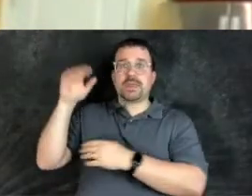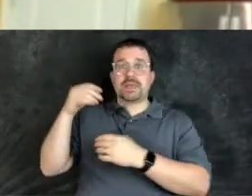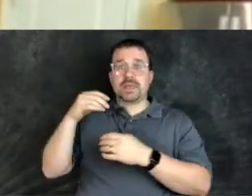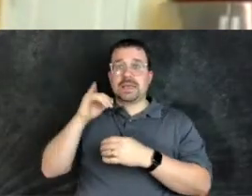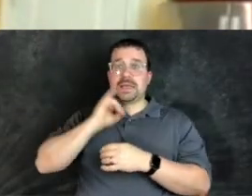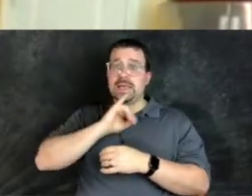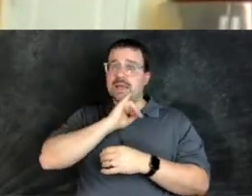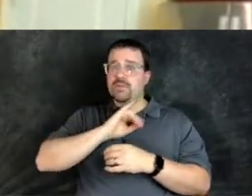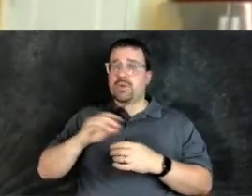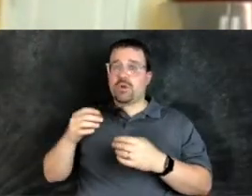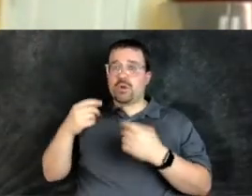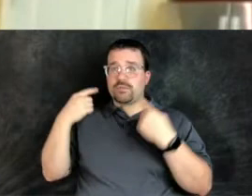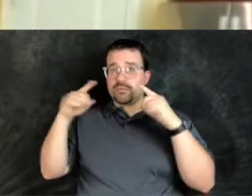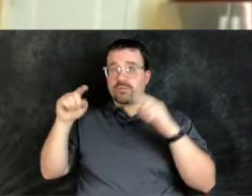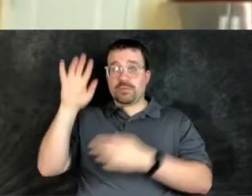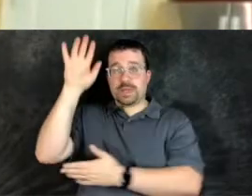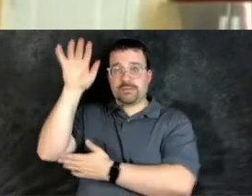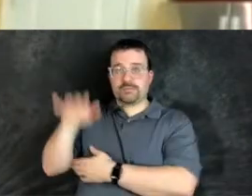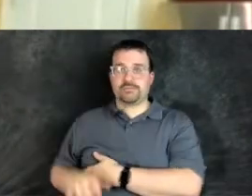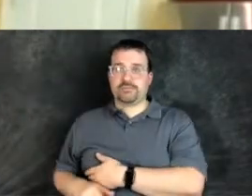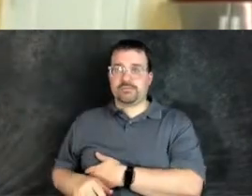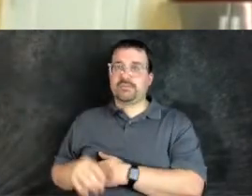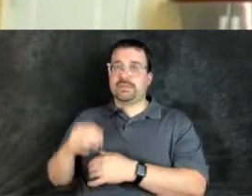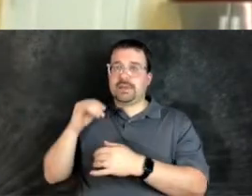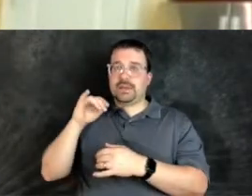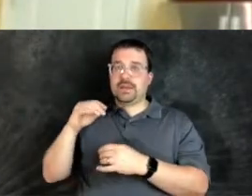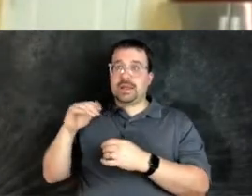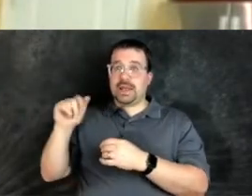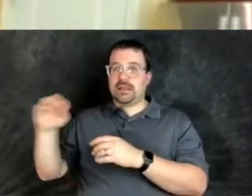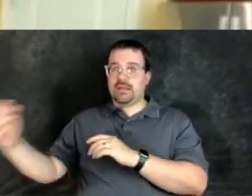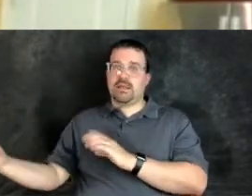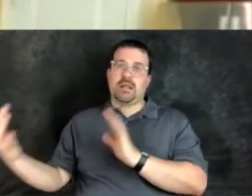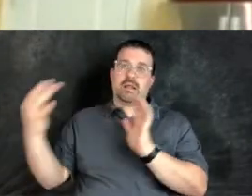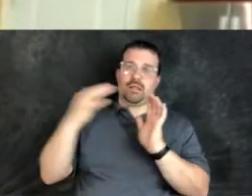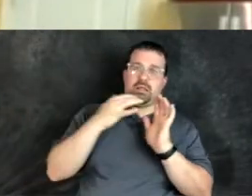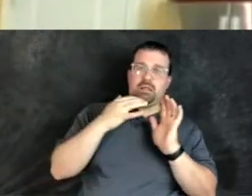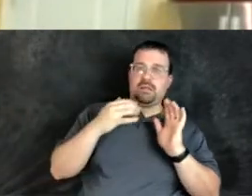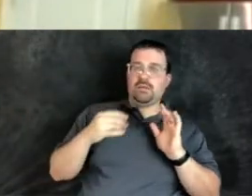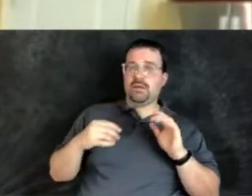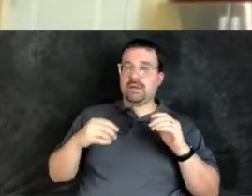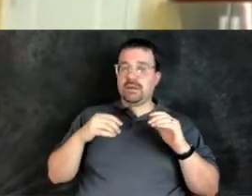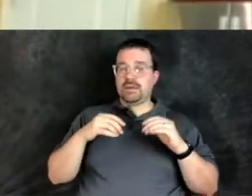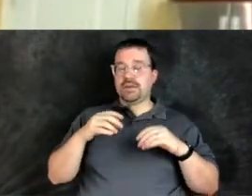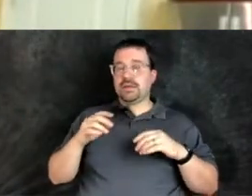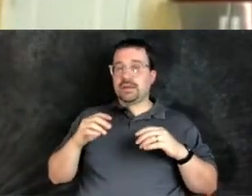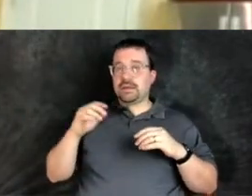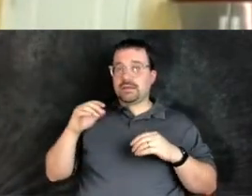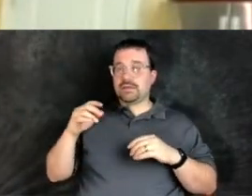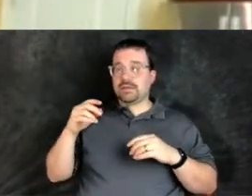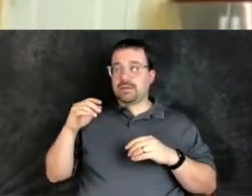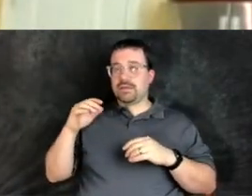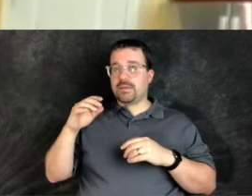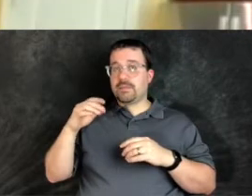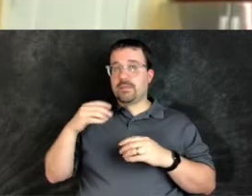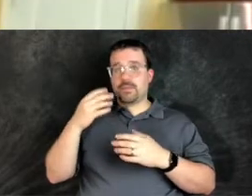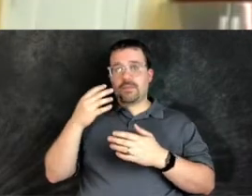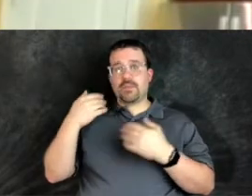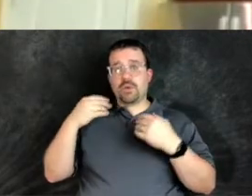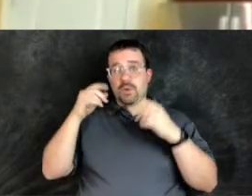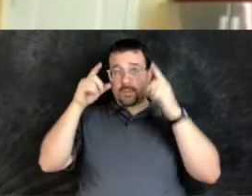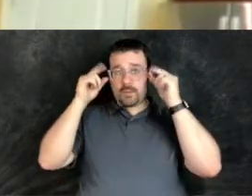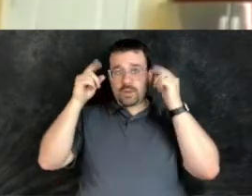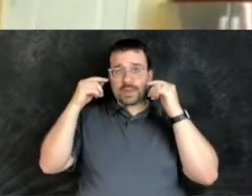prevailed, and whenever he lowered his hand, Amalek prevailed. But Moses' hand grew